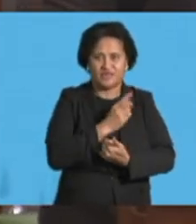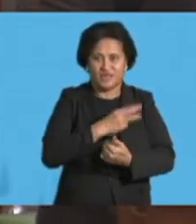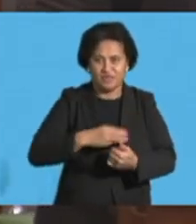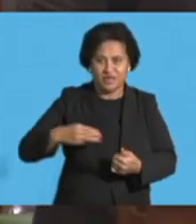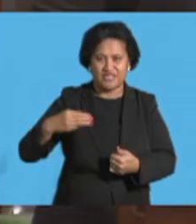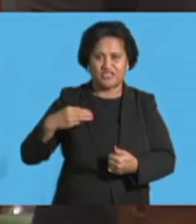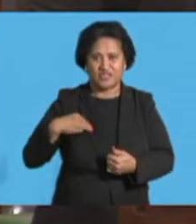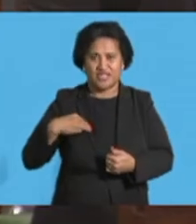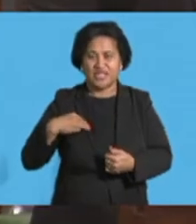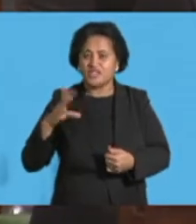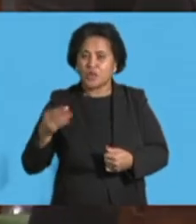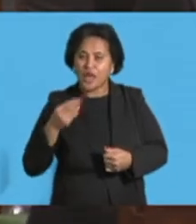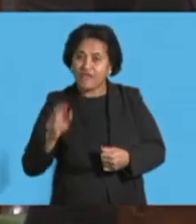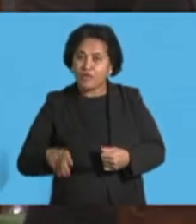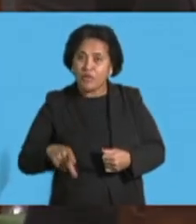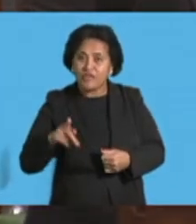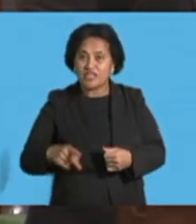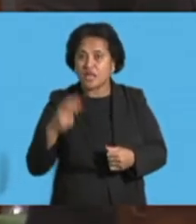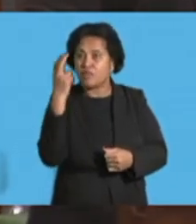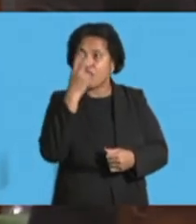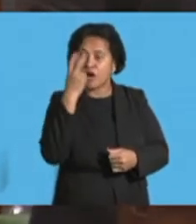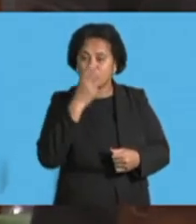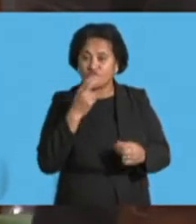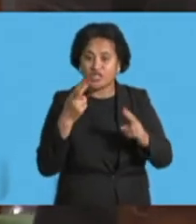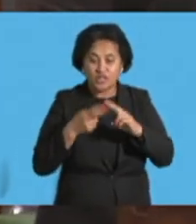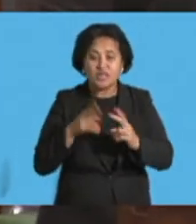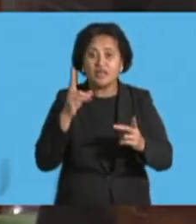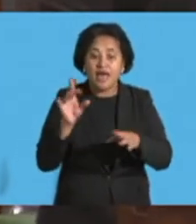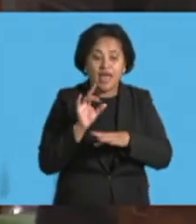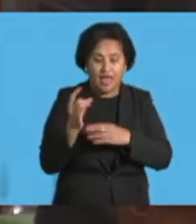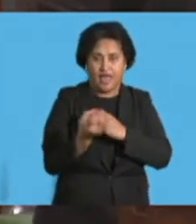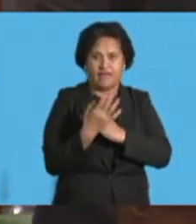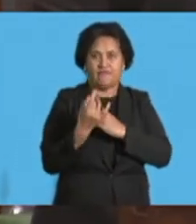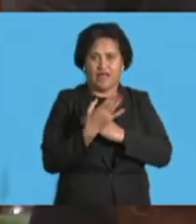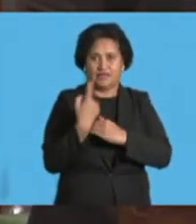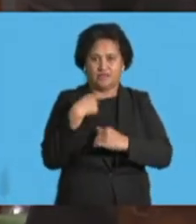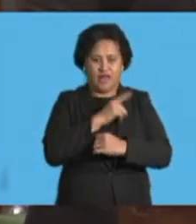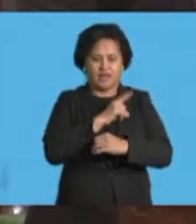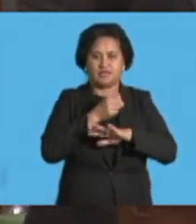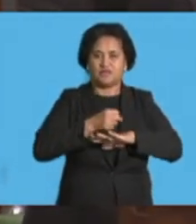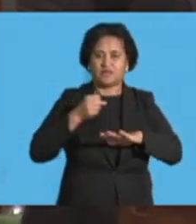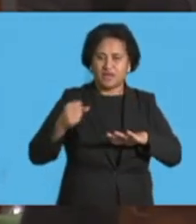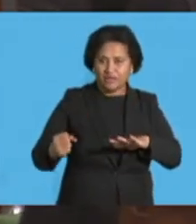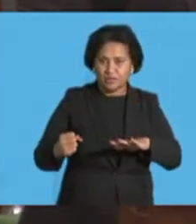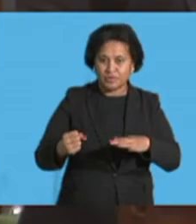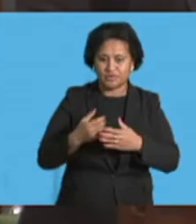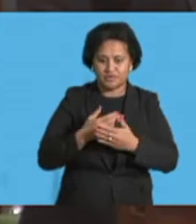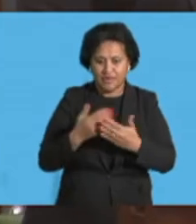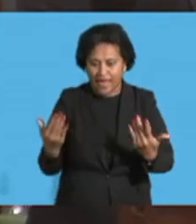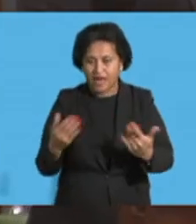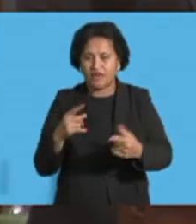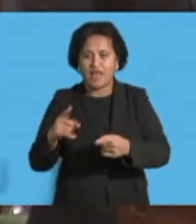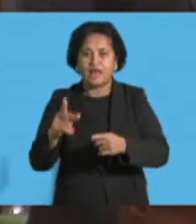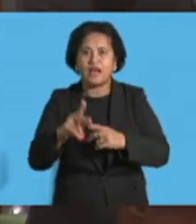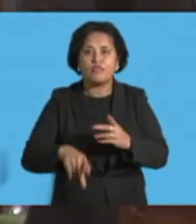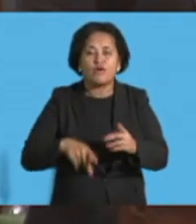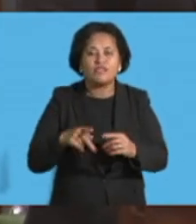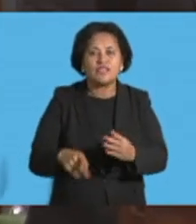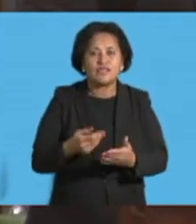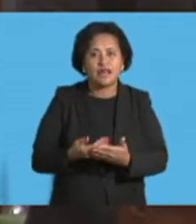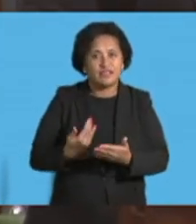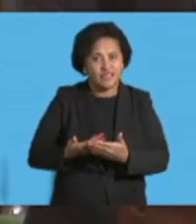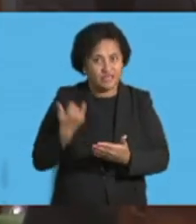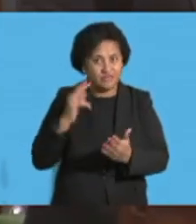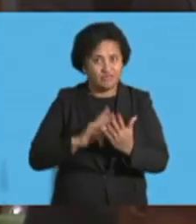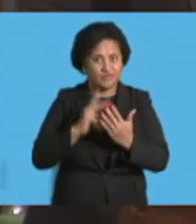the Poverty Monitoring Unit that acts as an advisor to government on the effectiveness of poverty alleviation programs of government, and